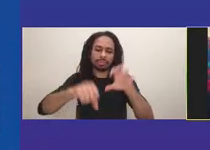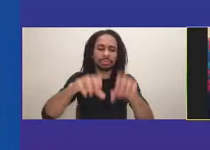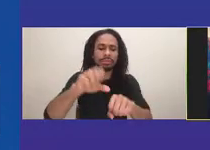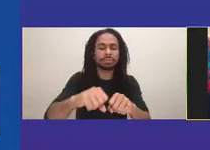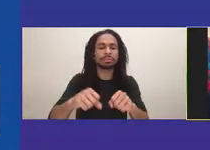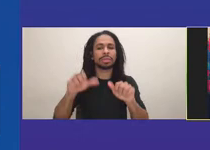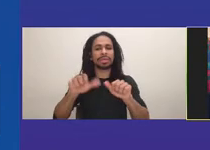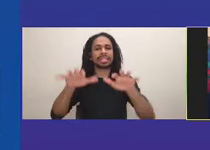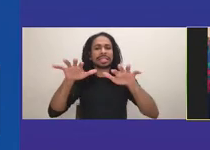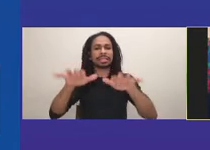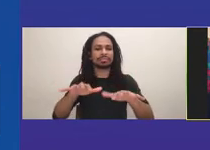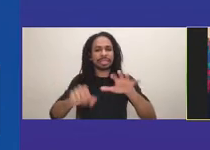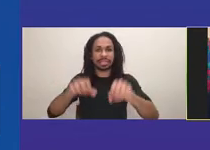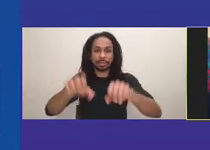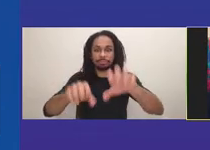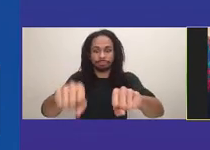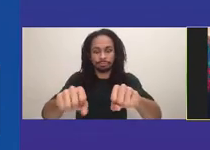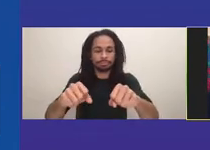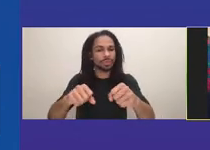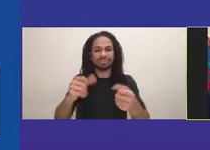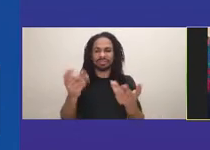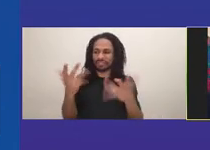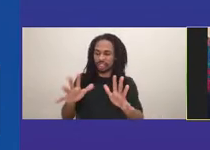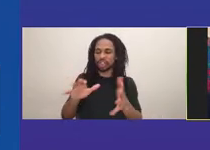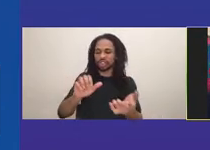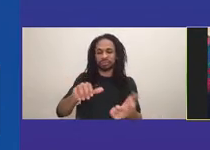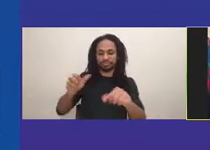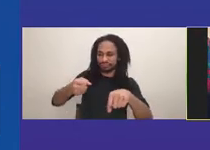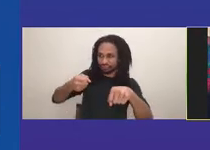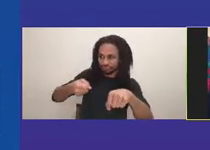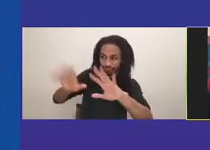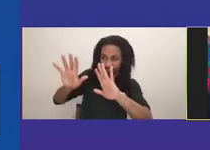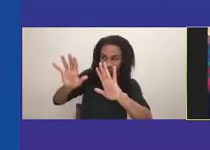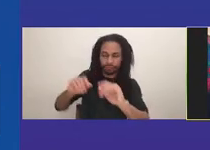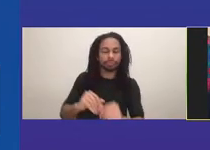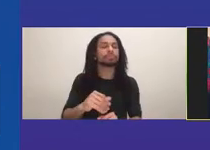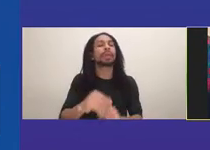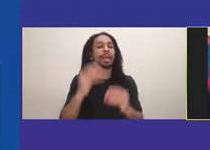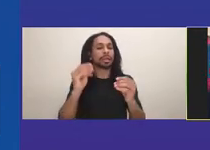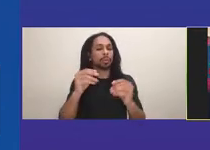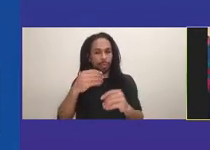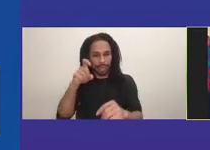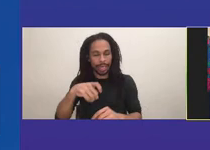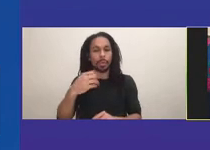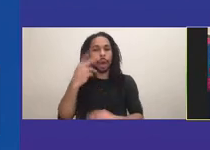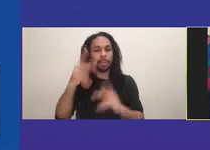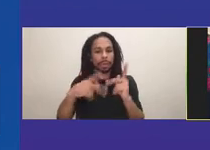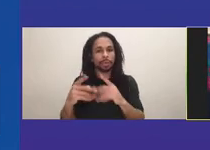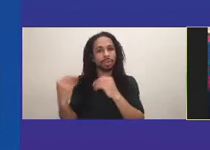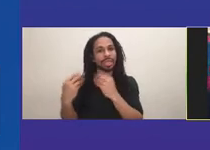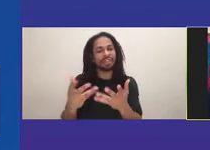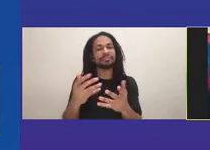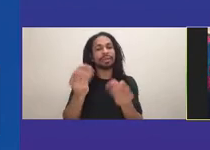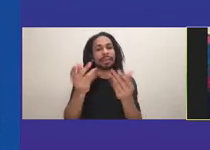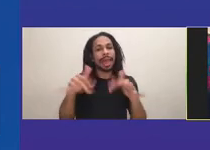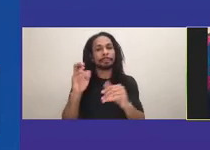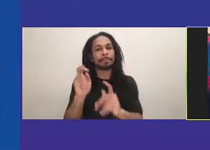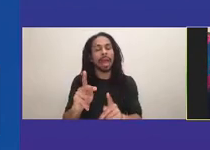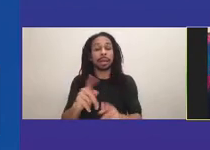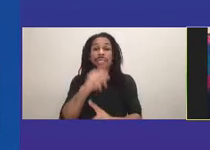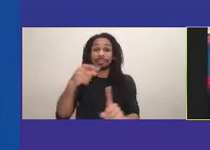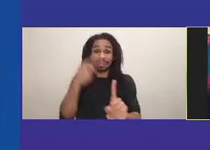white people to give the land that they own back, specifically to the Delaware Tribe of Oklahoma,